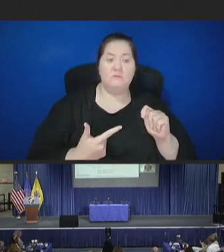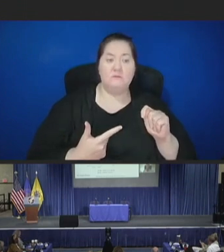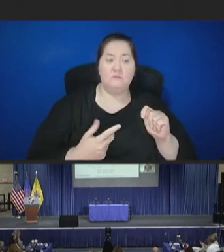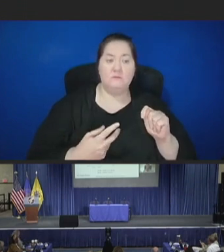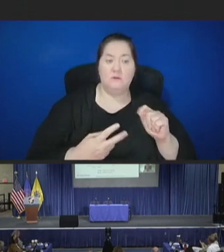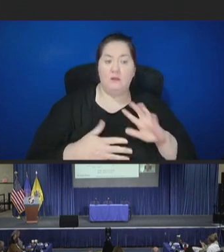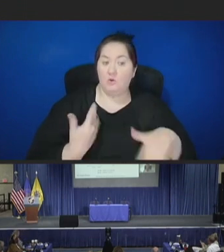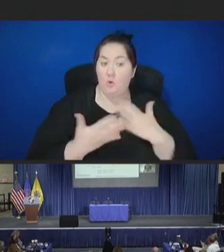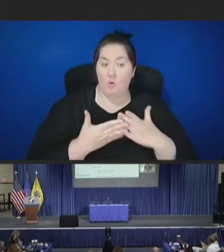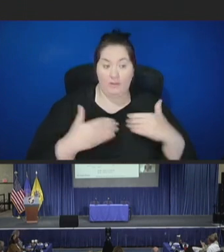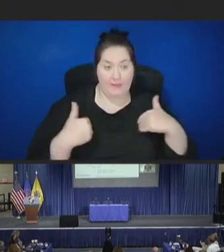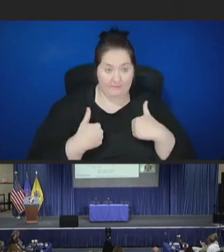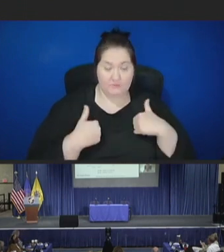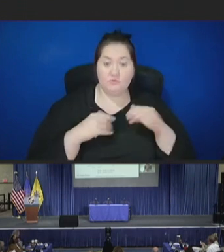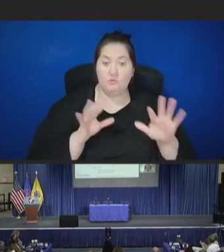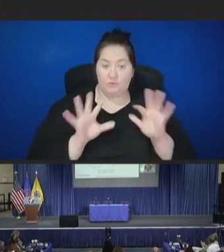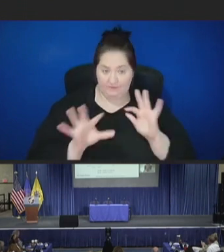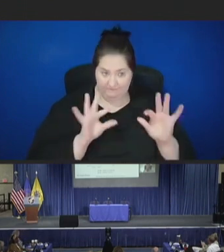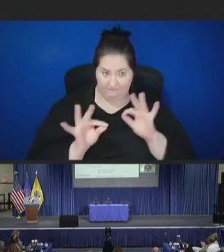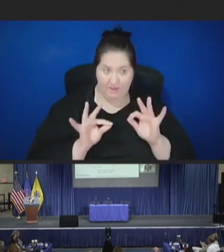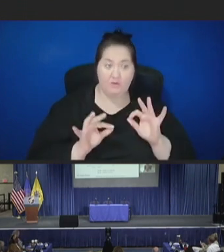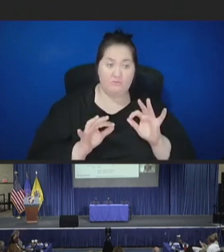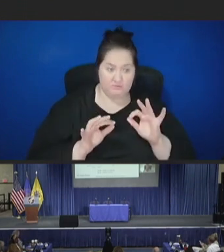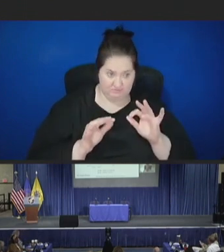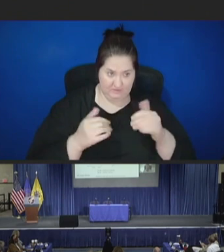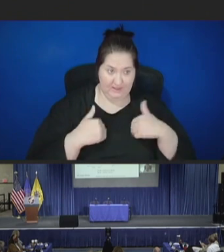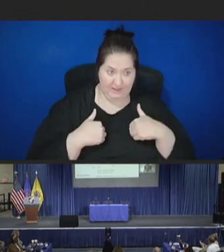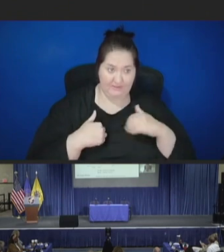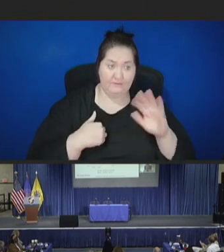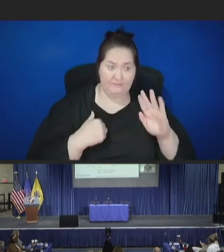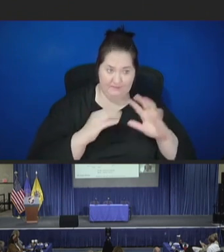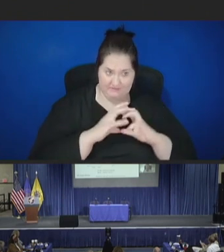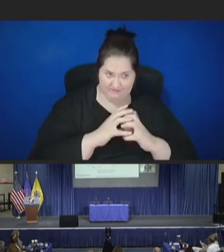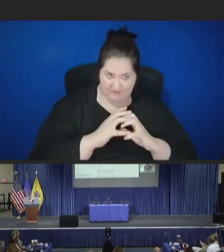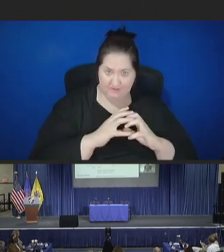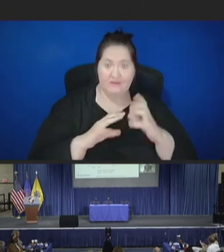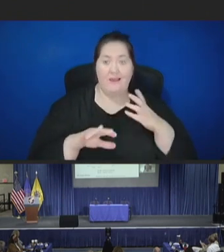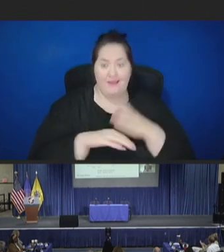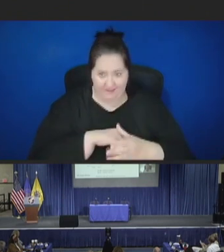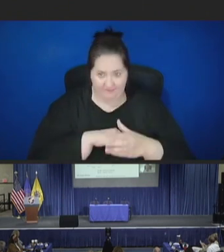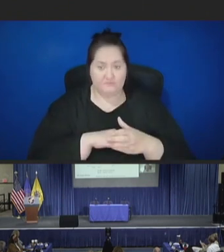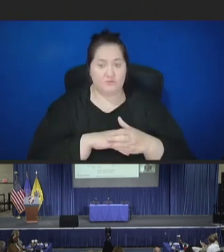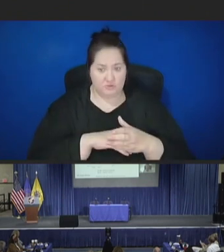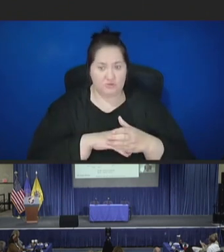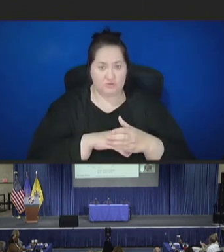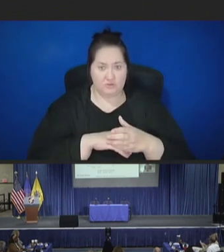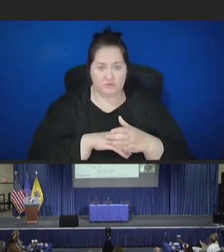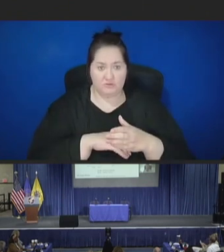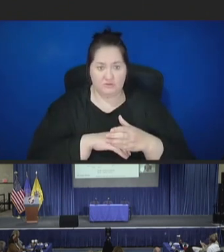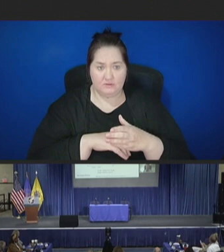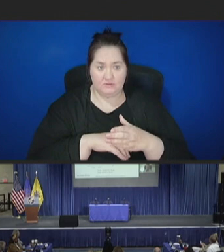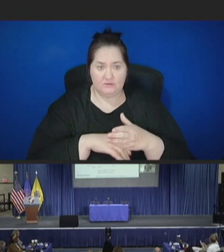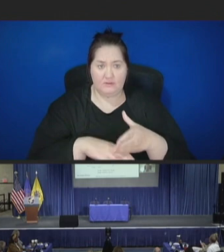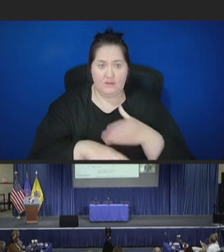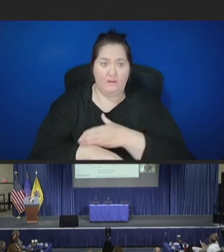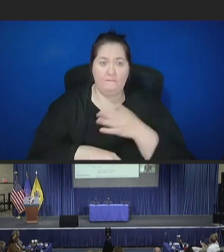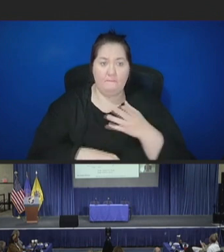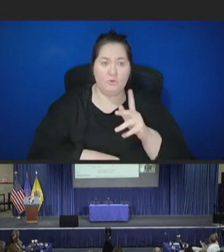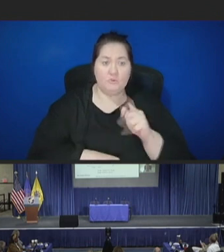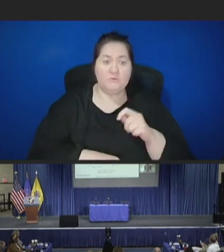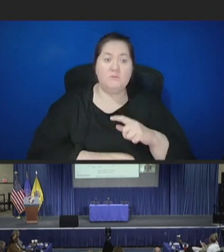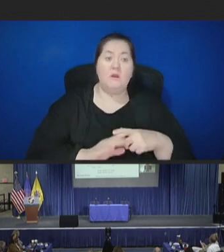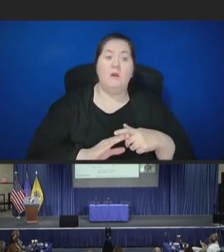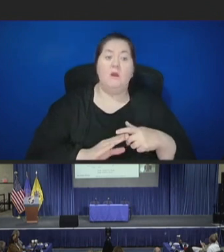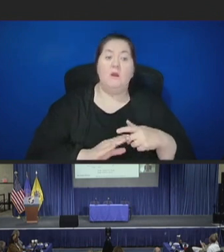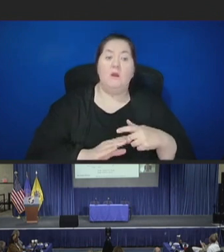in all animals, we found 10E8 class B cells after the boosting. And the B cells increased their